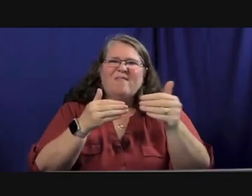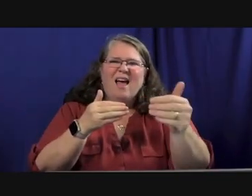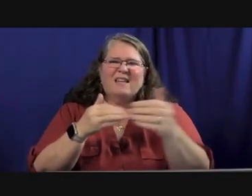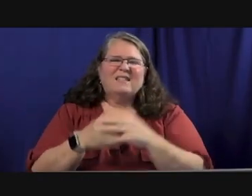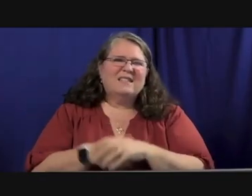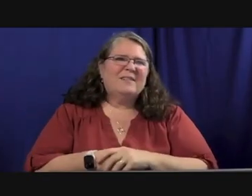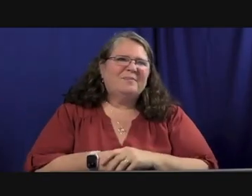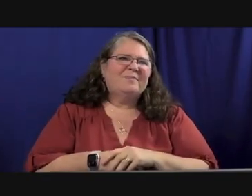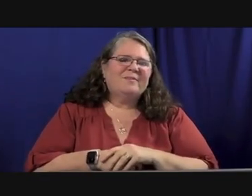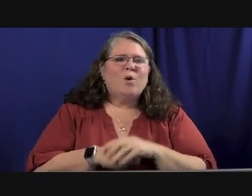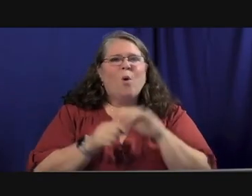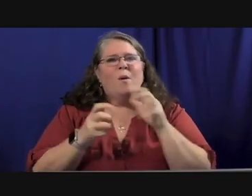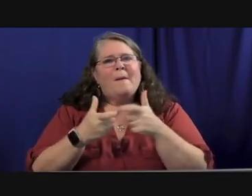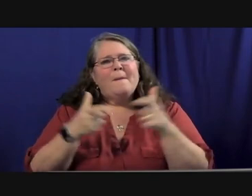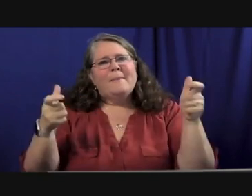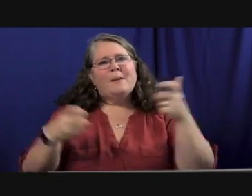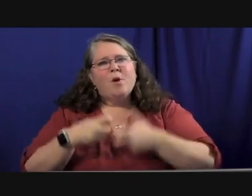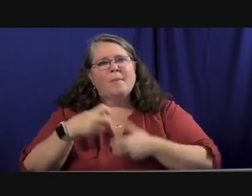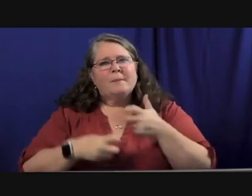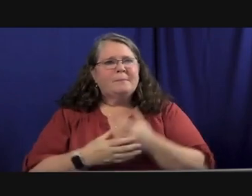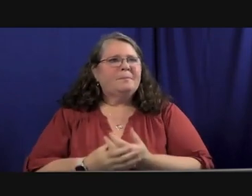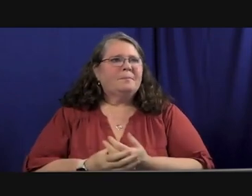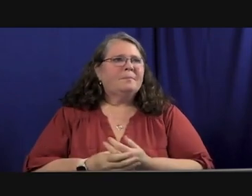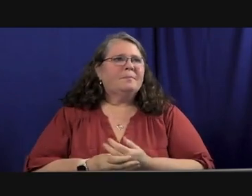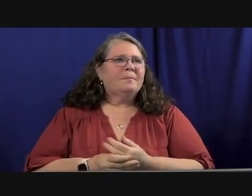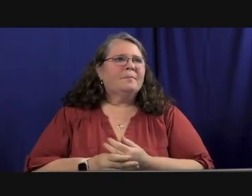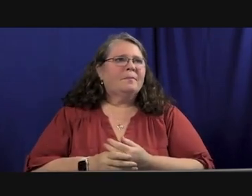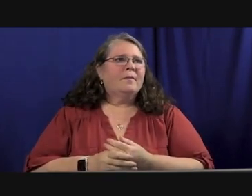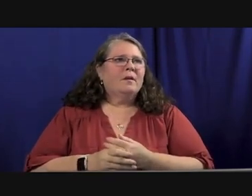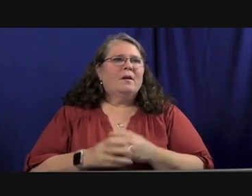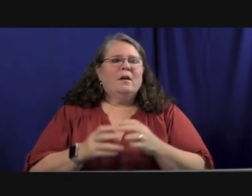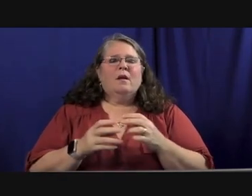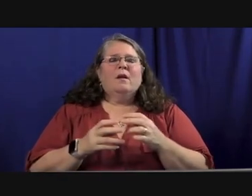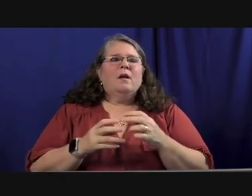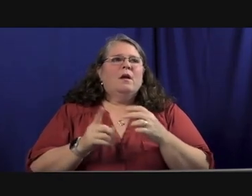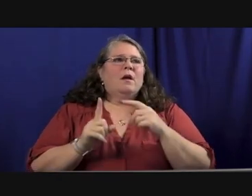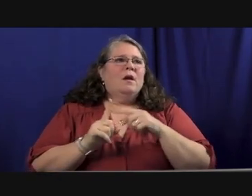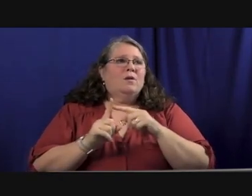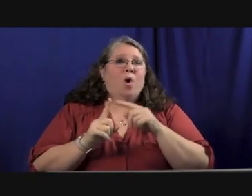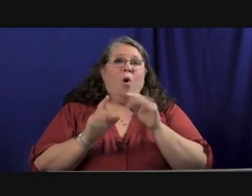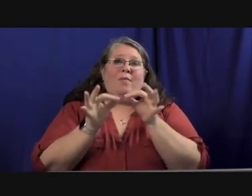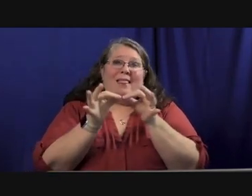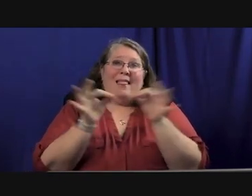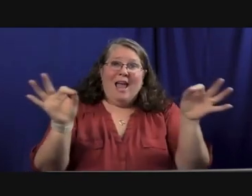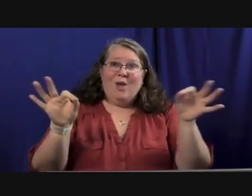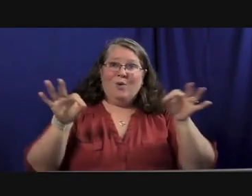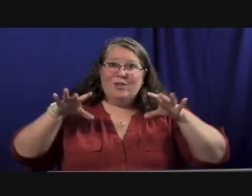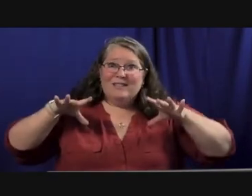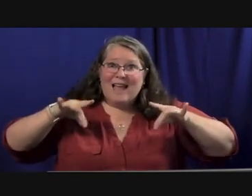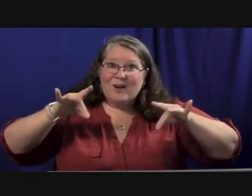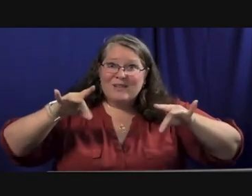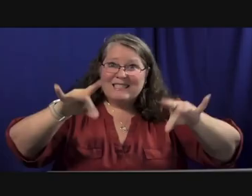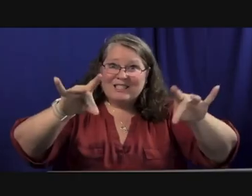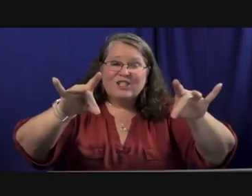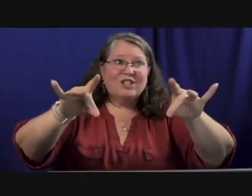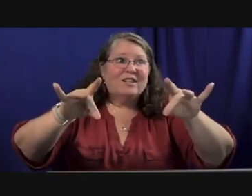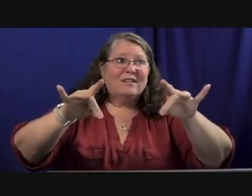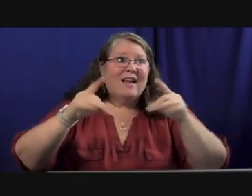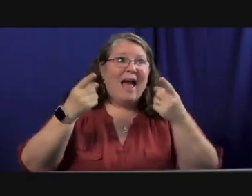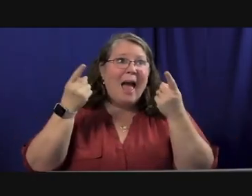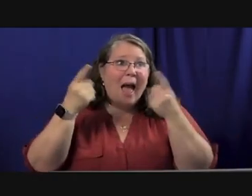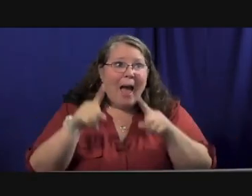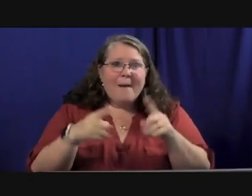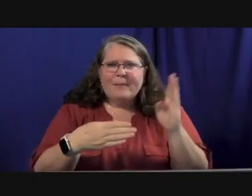it's time to, finally realize, oh, I have to teach my child language, they're already behind at that point.